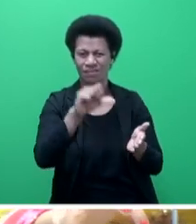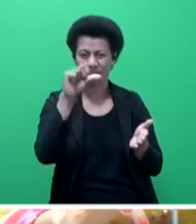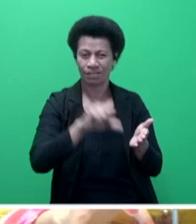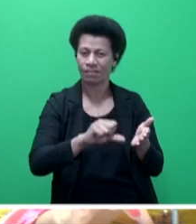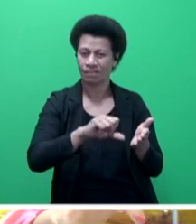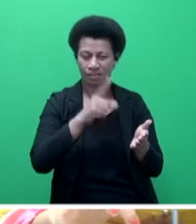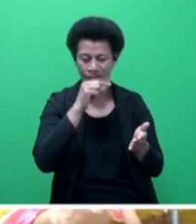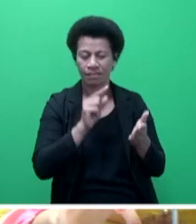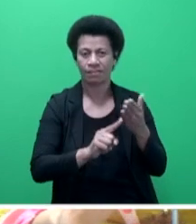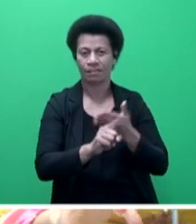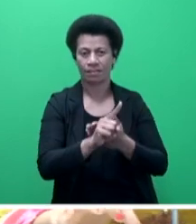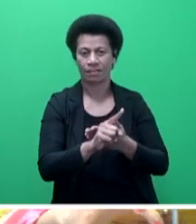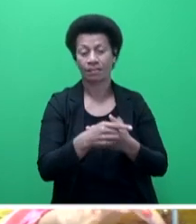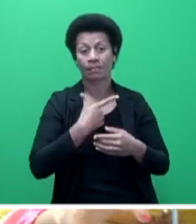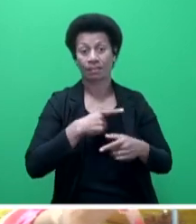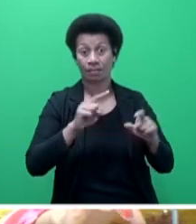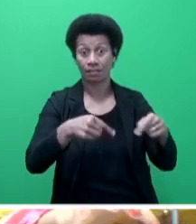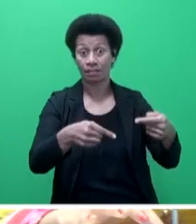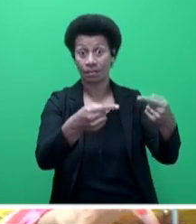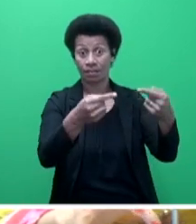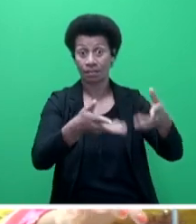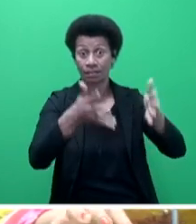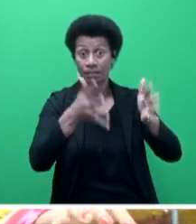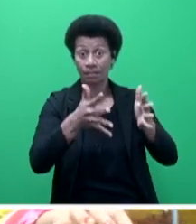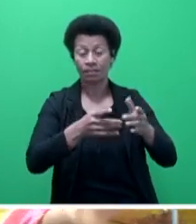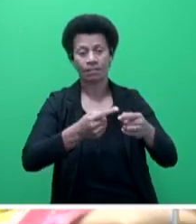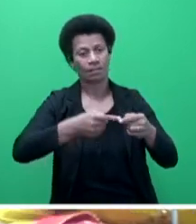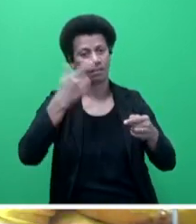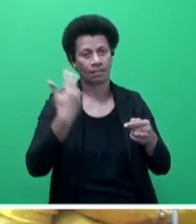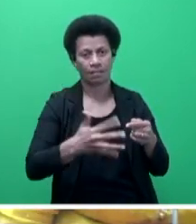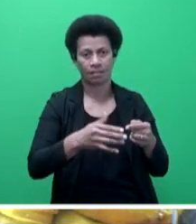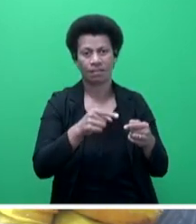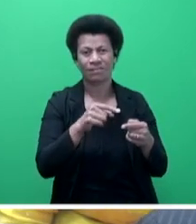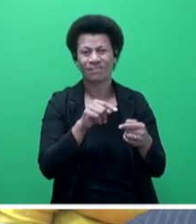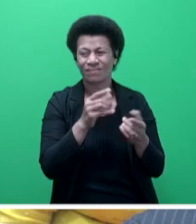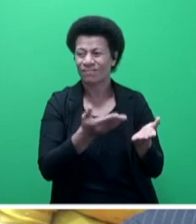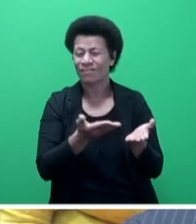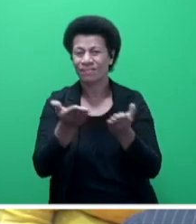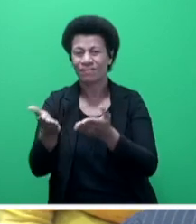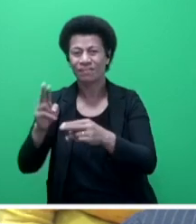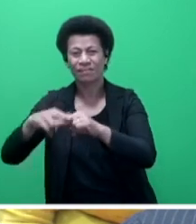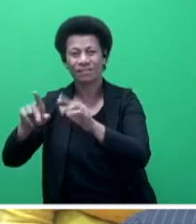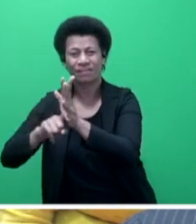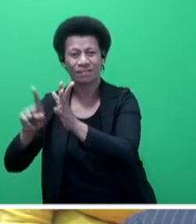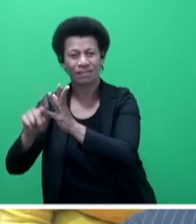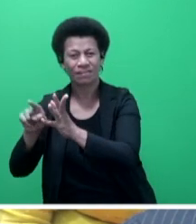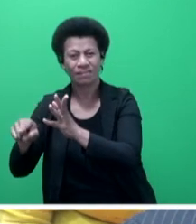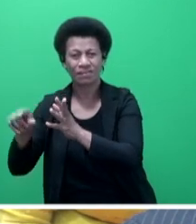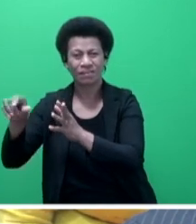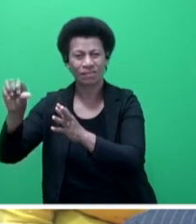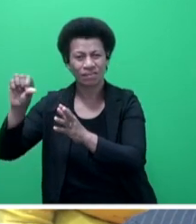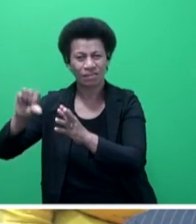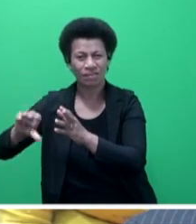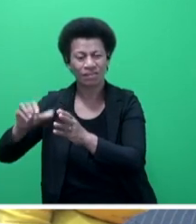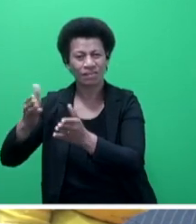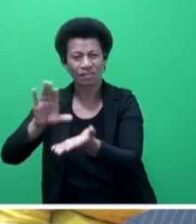occur. Because these competitions are extremely expensive, and if it's going to put additional burden to the rugby union, you could have the entire structure within that